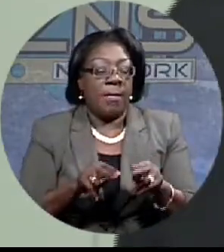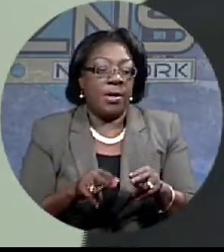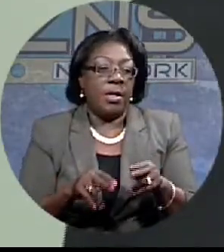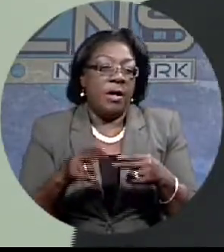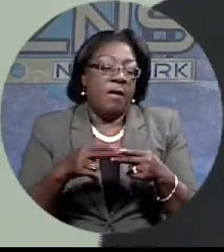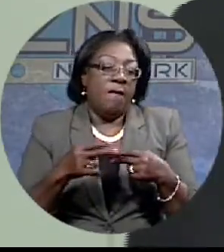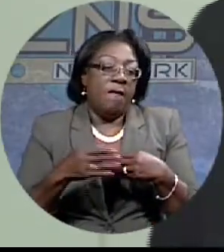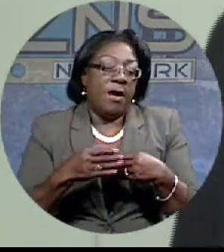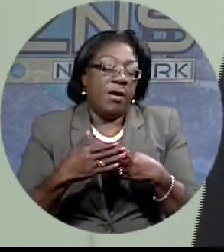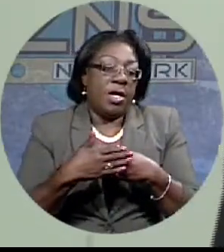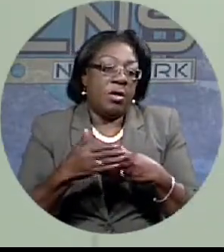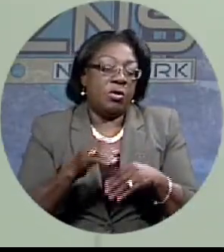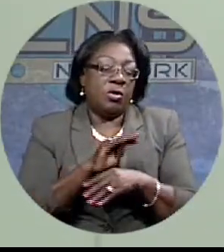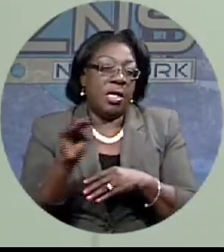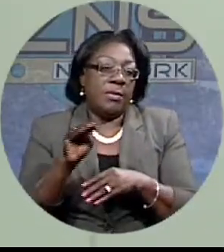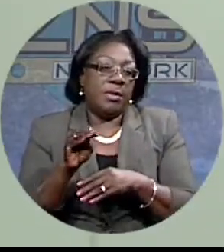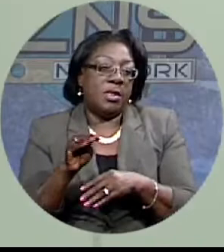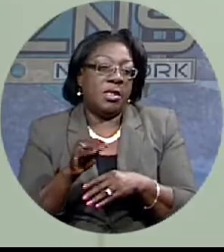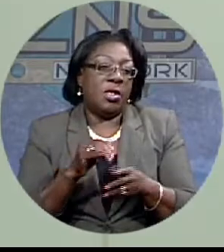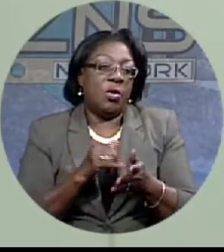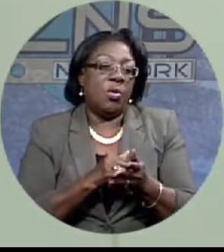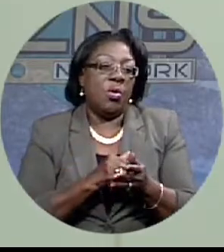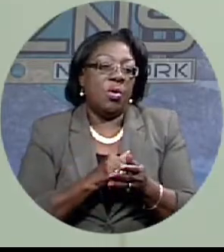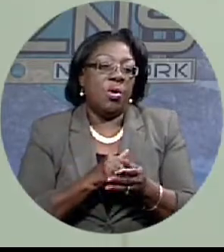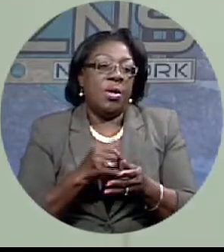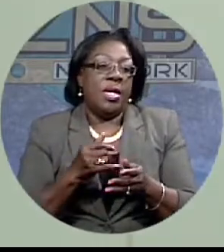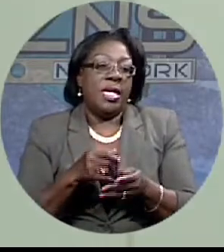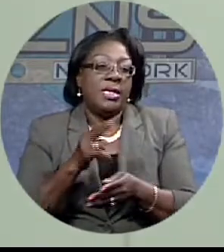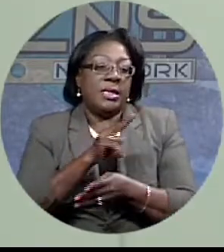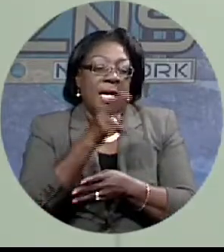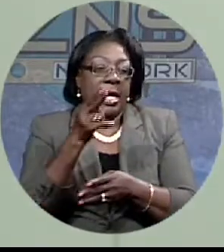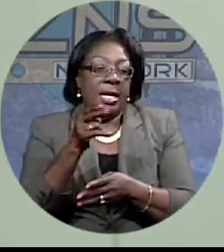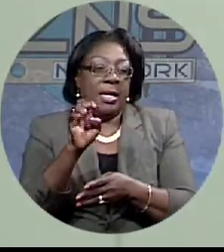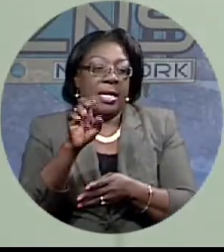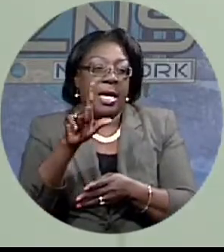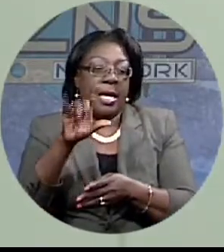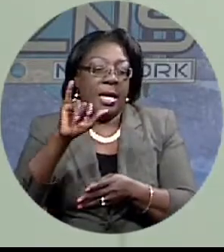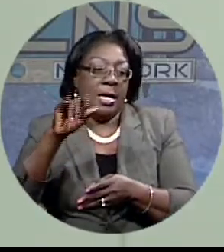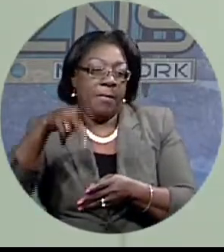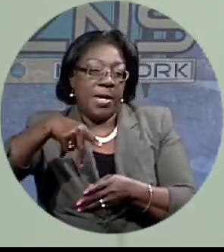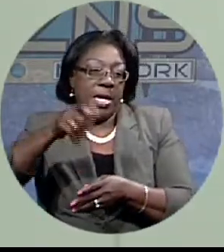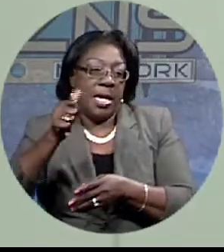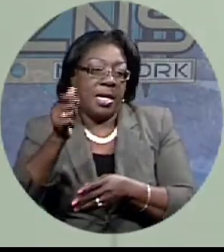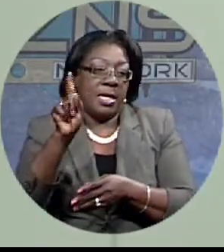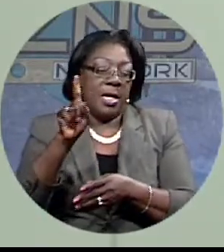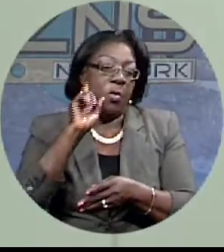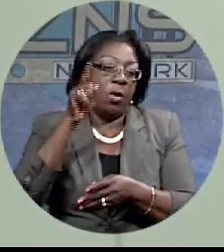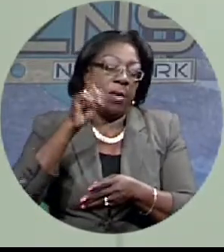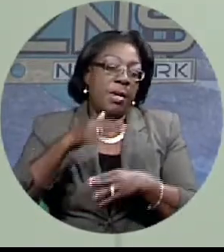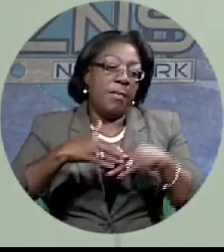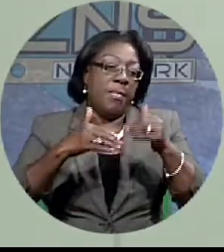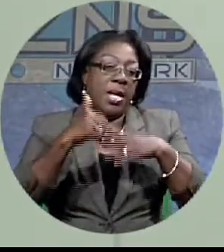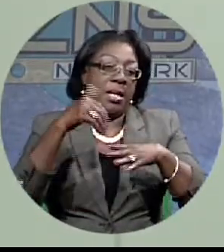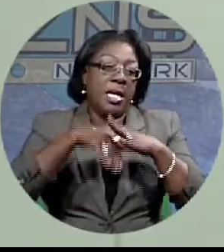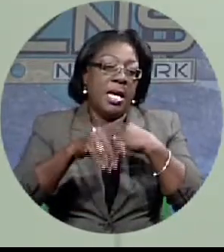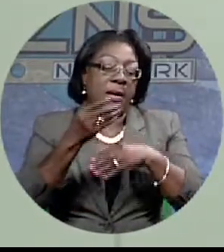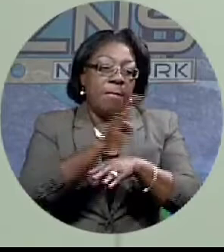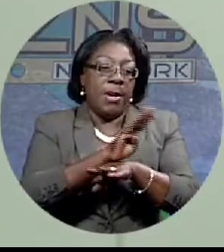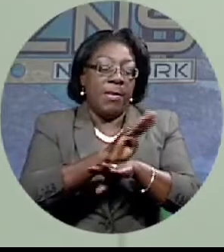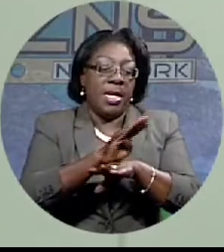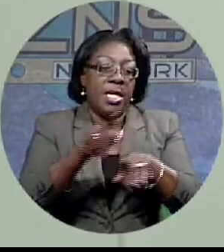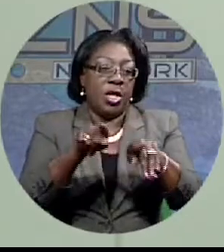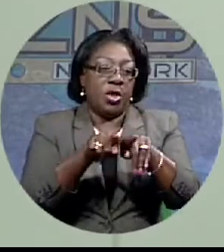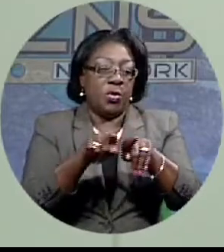so it is anticipated that a helipad will be erected in Bimini as well, so